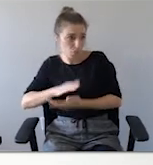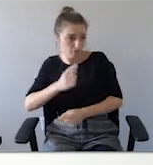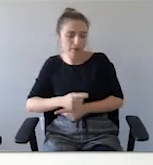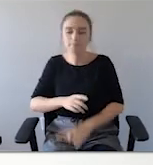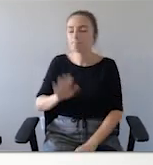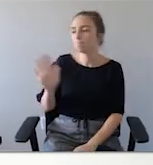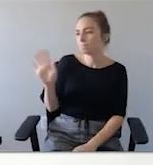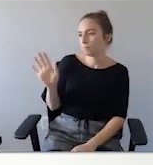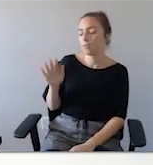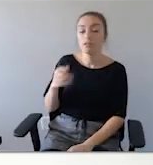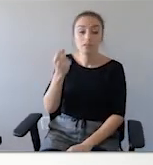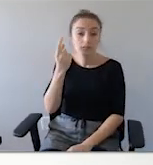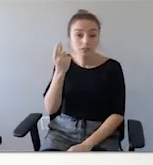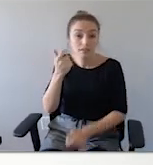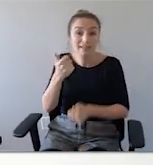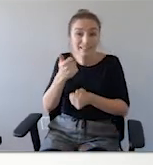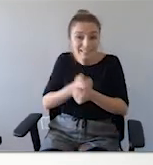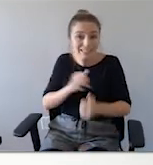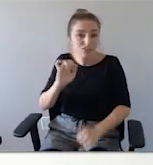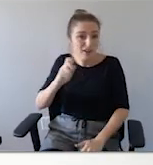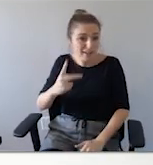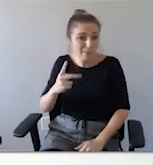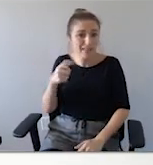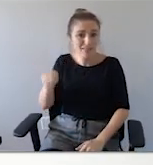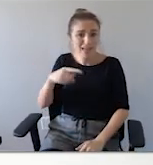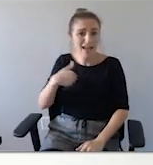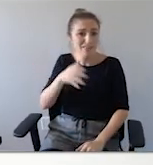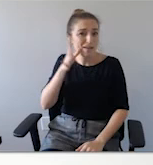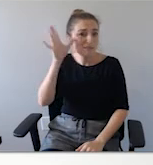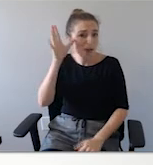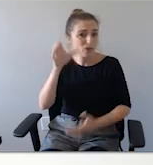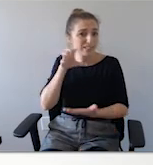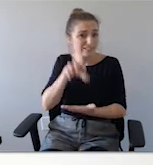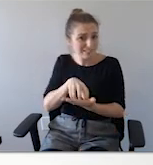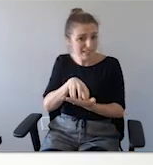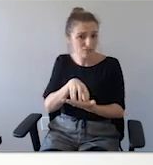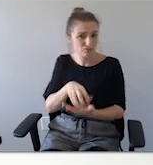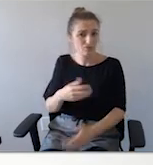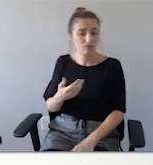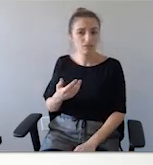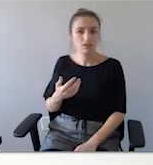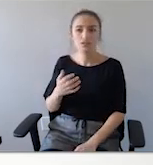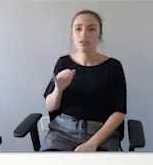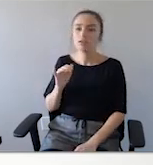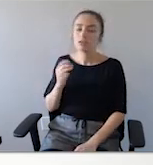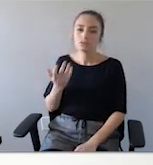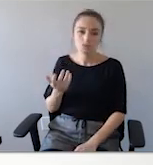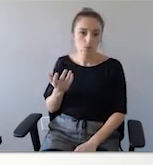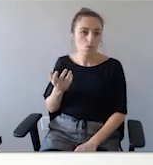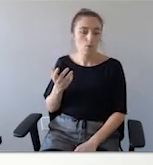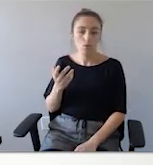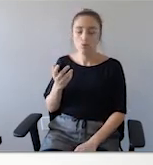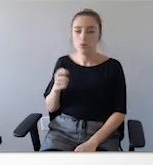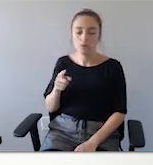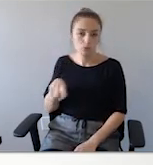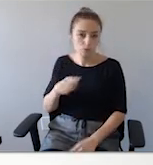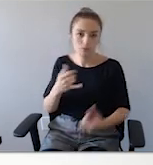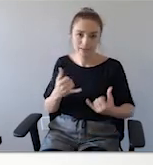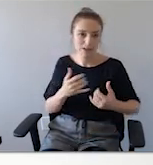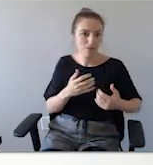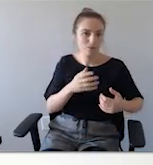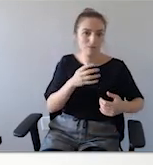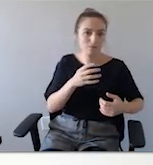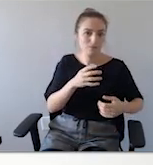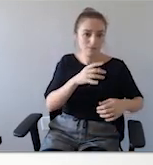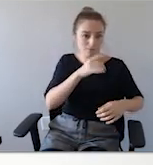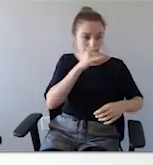have a child, you guys are working with them because of COVID. So you're sinking however many hours into teaching them at home. They're going to private therapy.